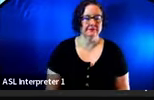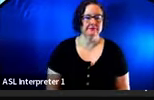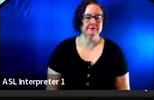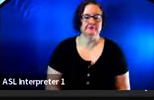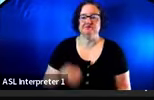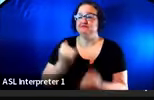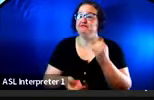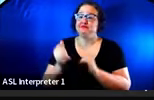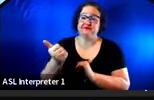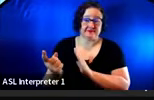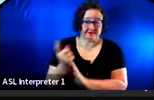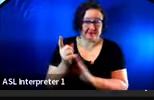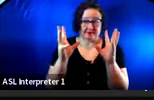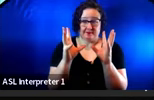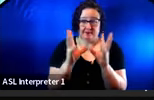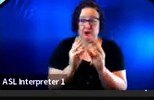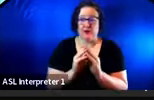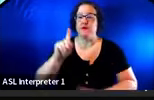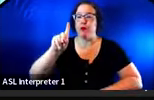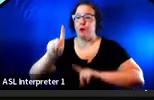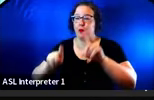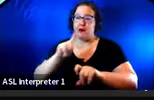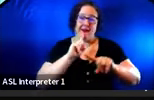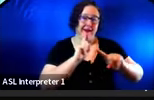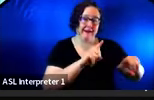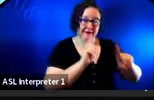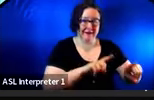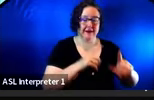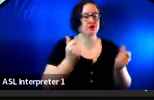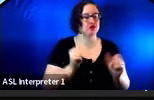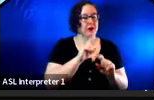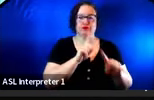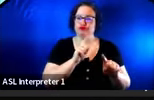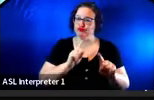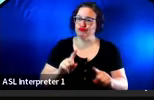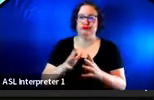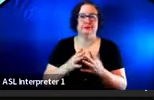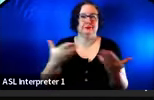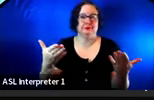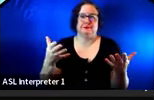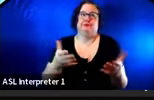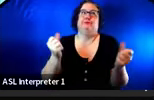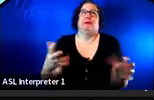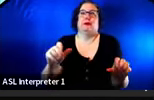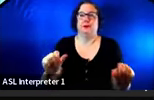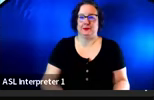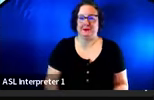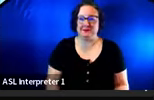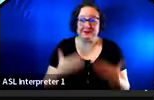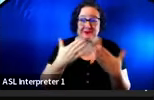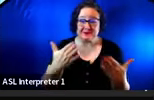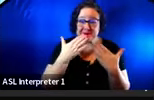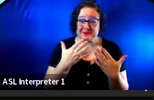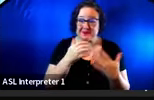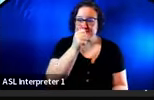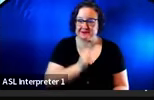10 minutes of our webinar for Q&A, and we will try our best to address everyone's questions. Thank you guys for sitting through a